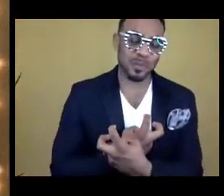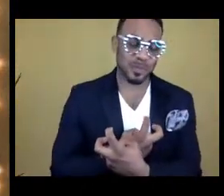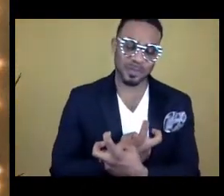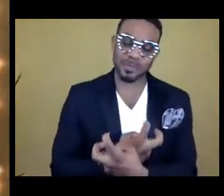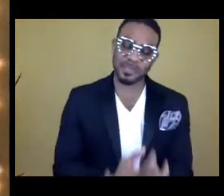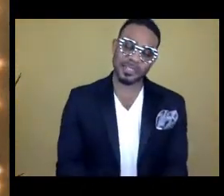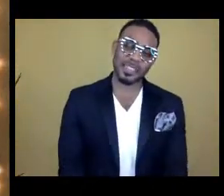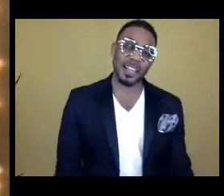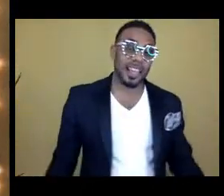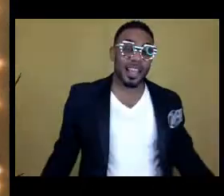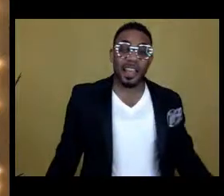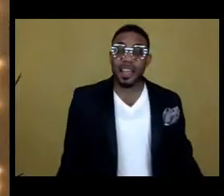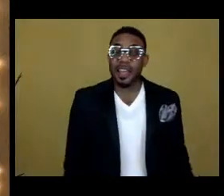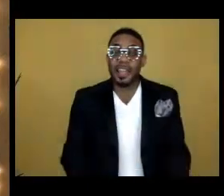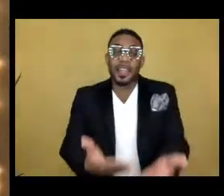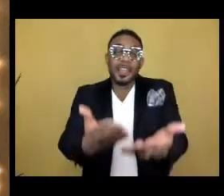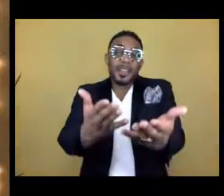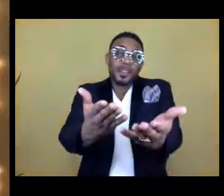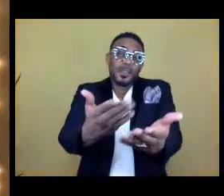bones, in the